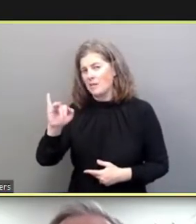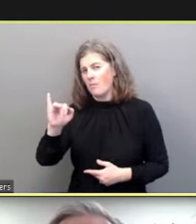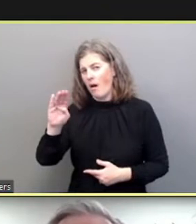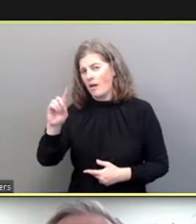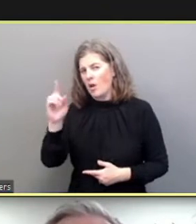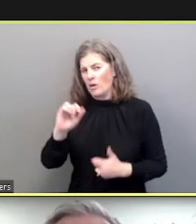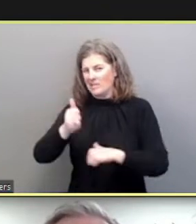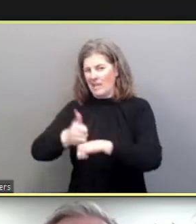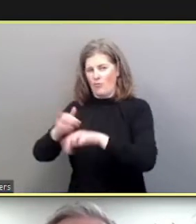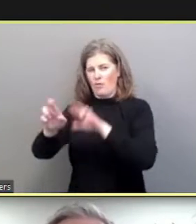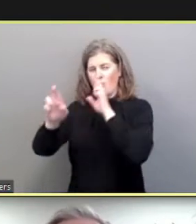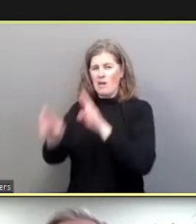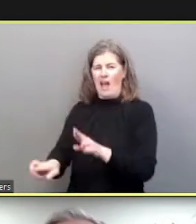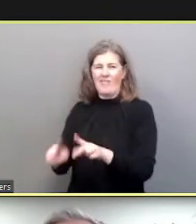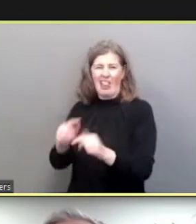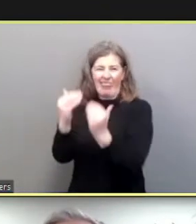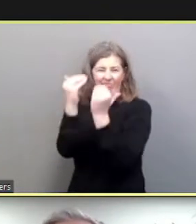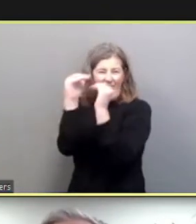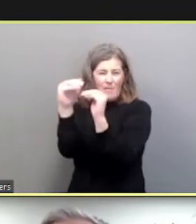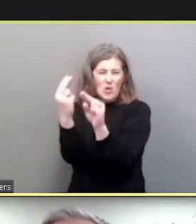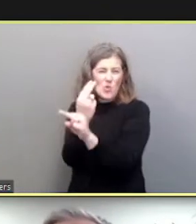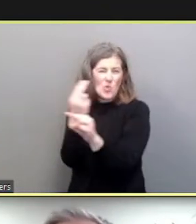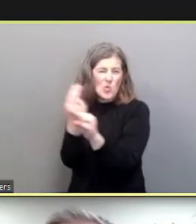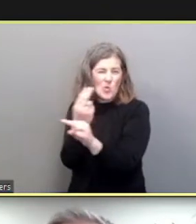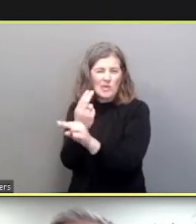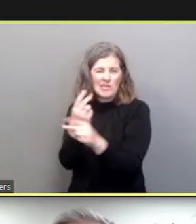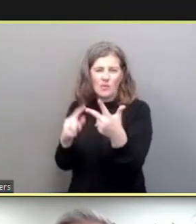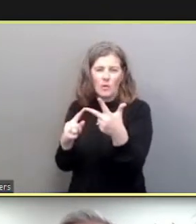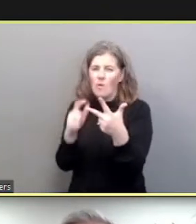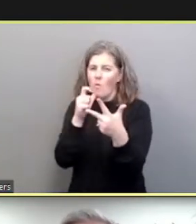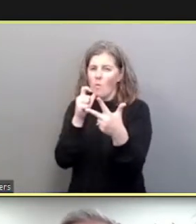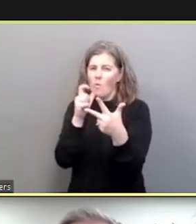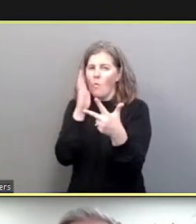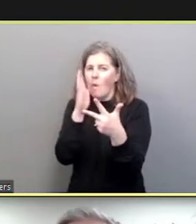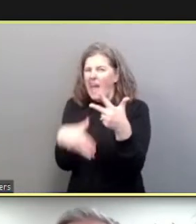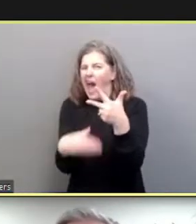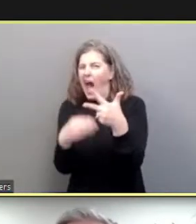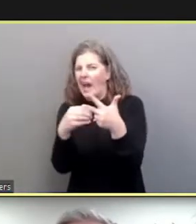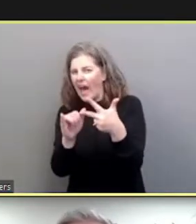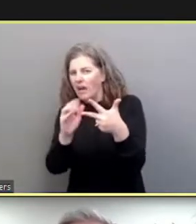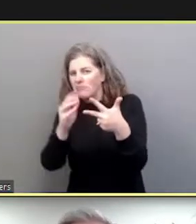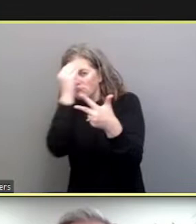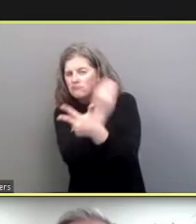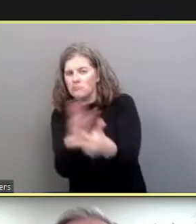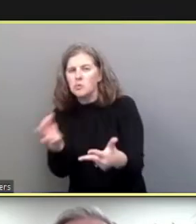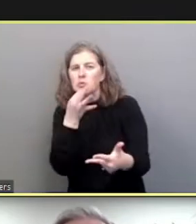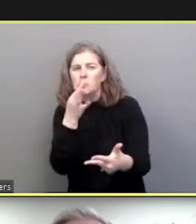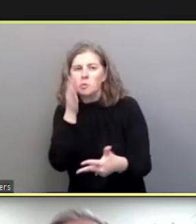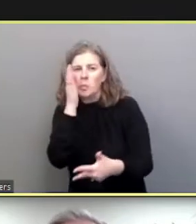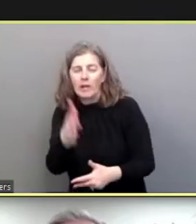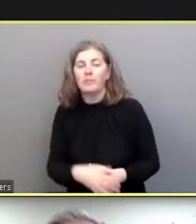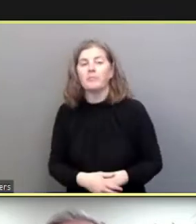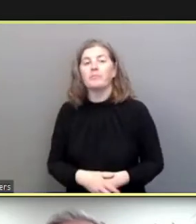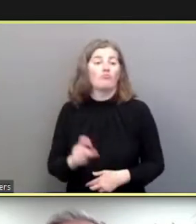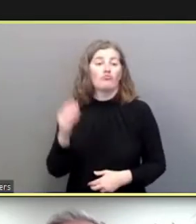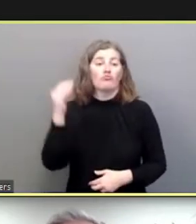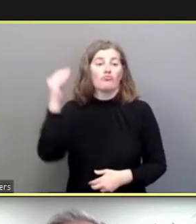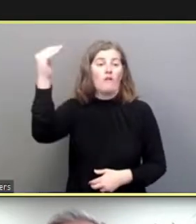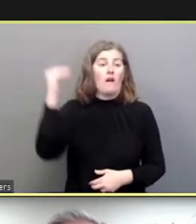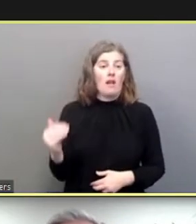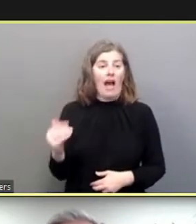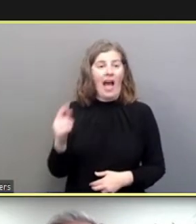that. Limited use so far, but we'll be adding that to our numbers in the very near future. Okay, let's move on. I think